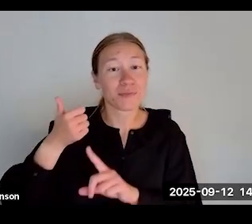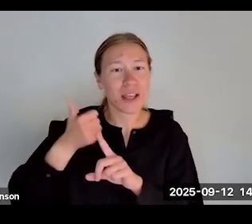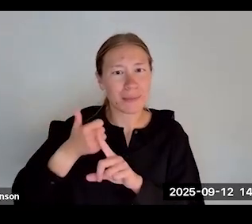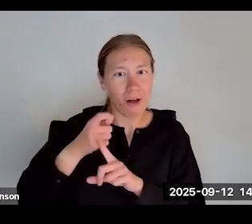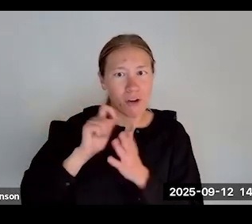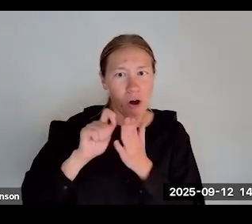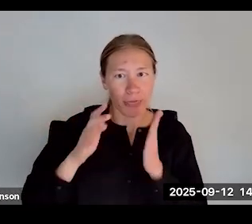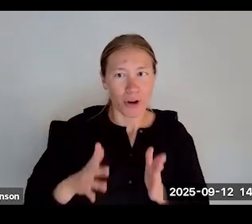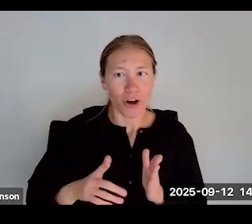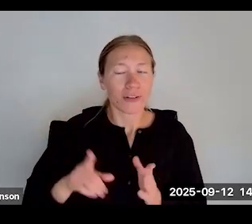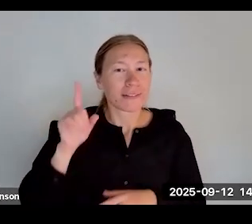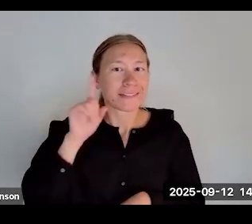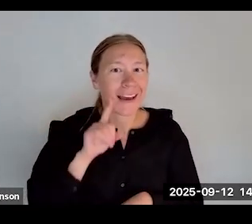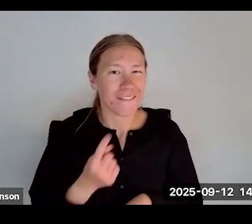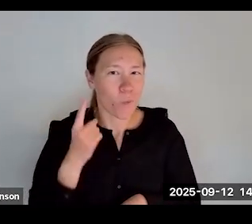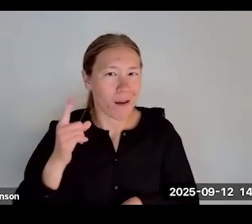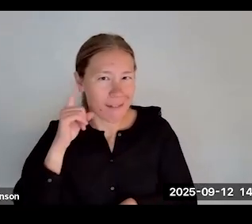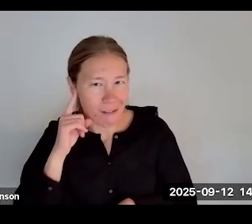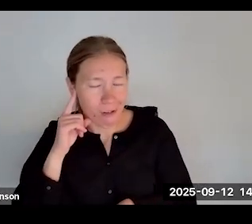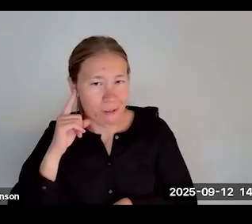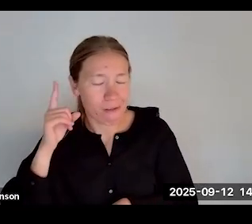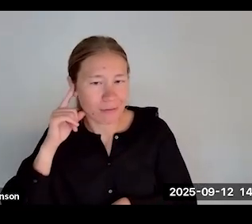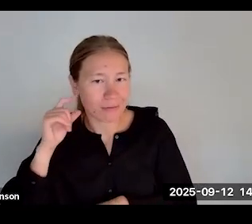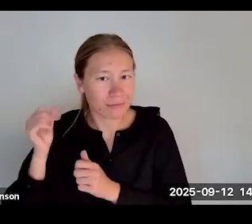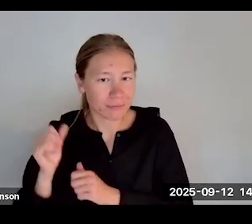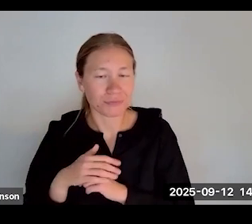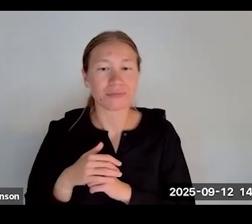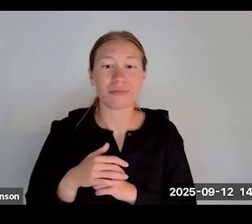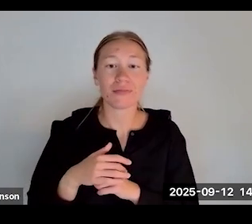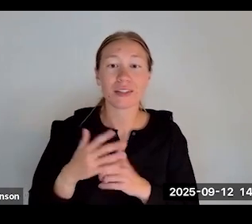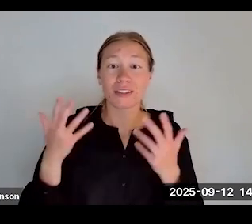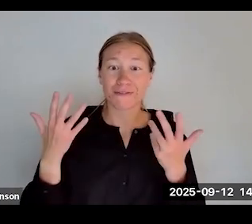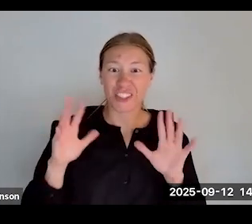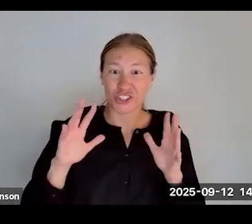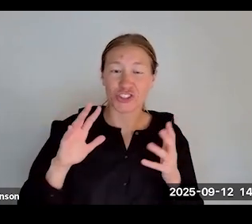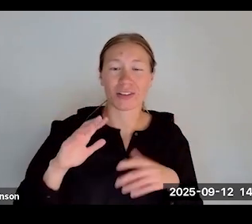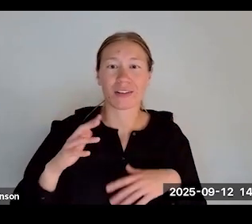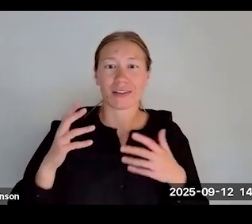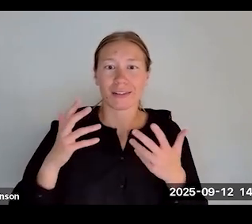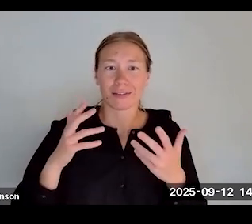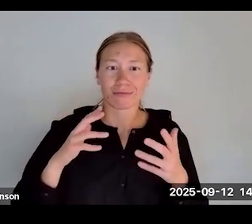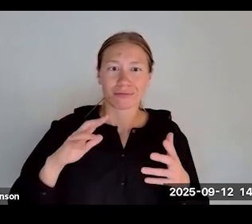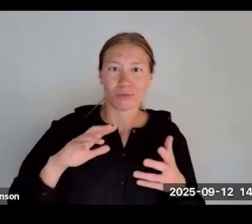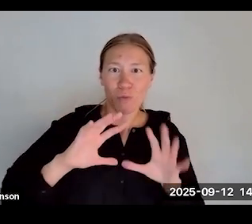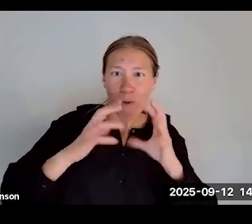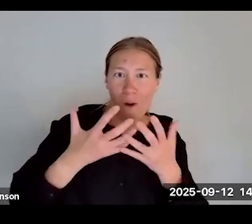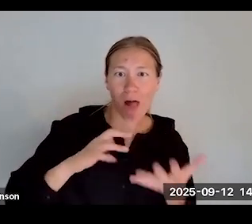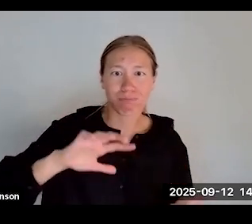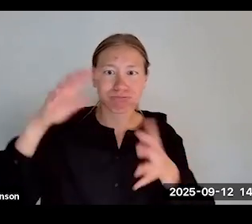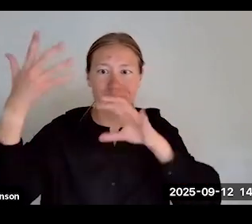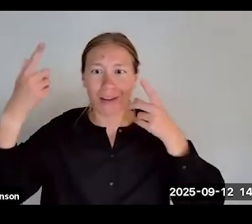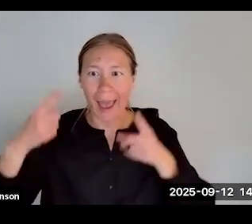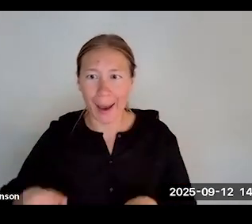a post-apocalyptic epic that follows the aftermath of a deadly pandemic that wipes out most of the